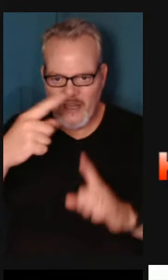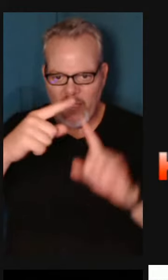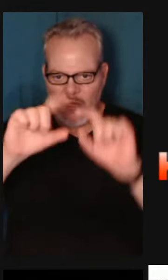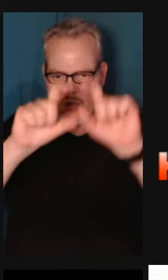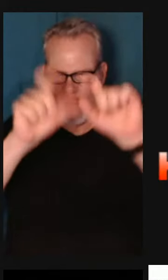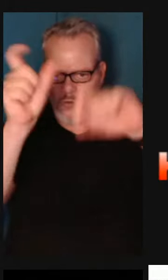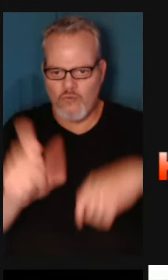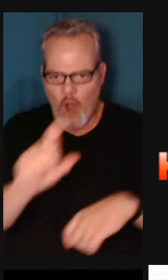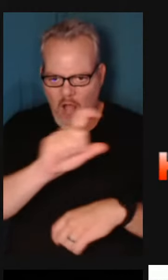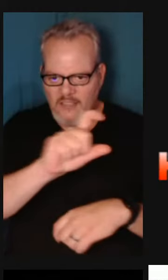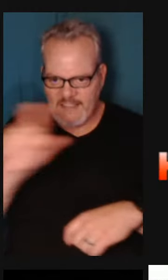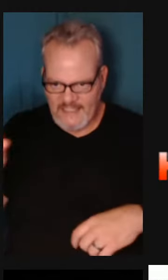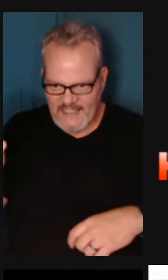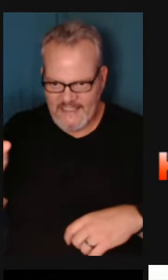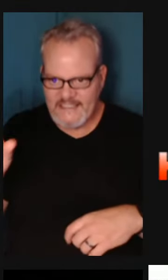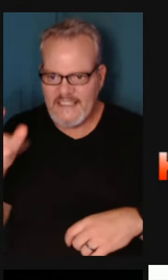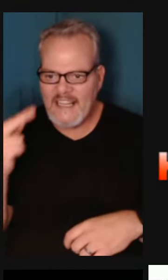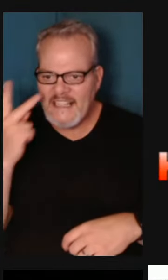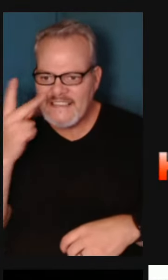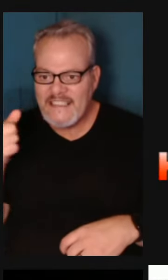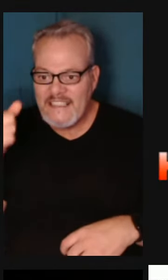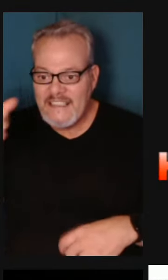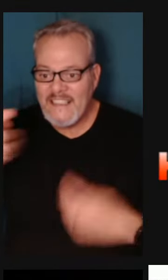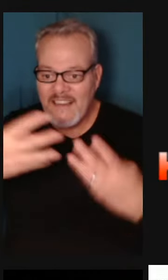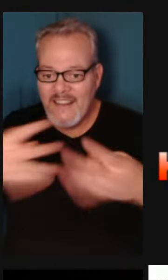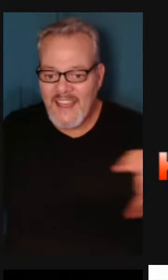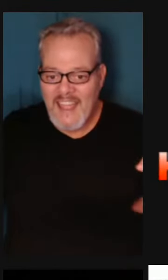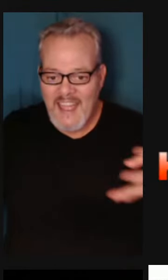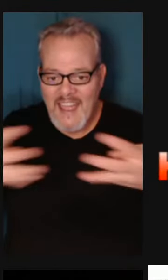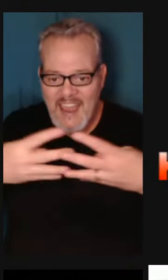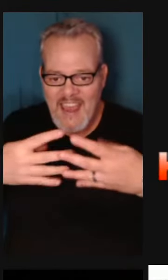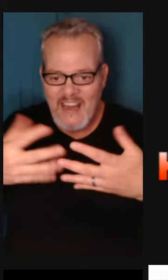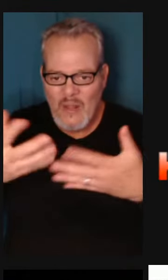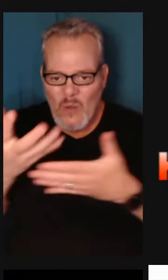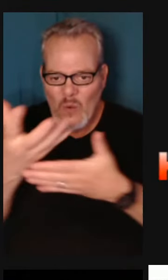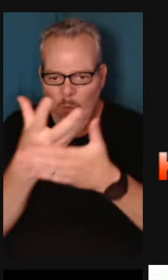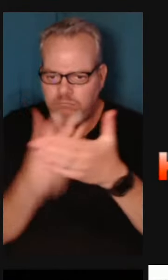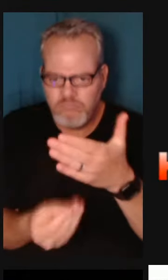washed to see atop of the rocks that buried Mickey.